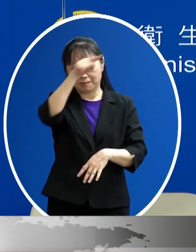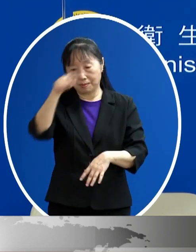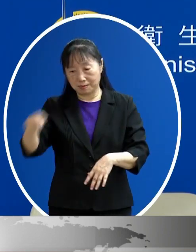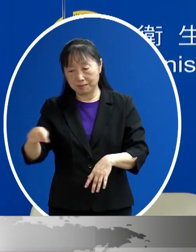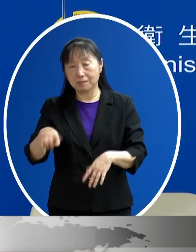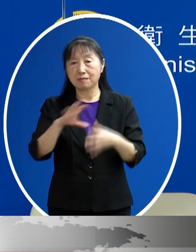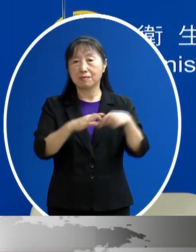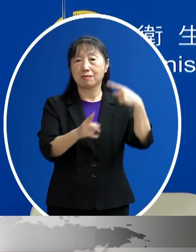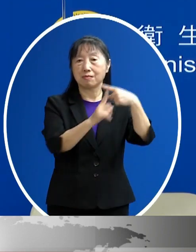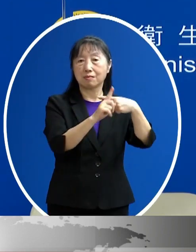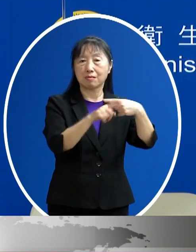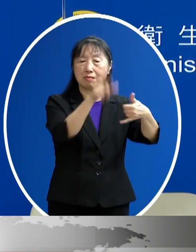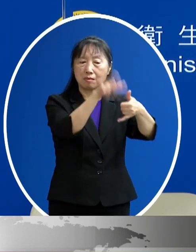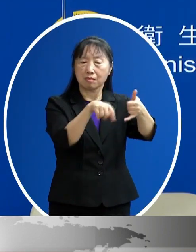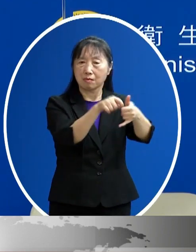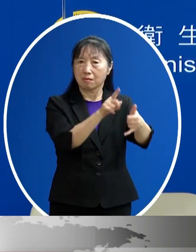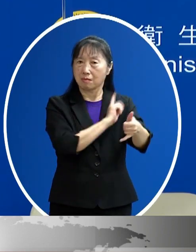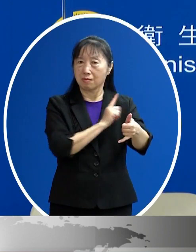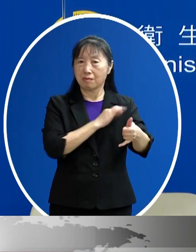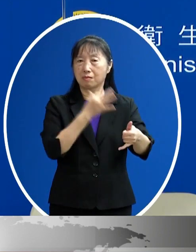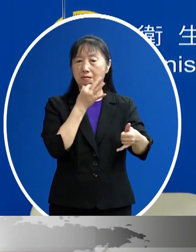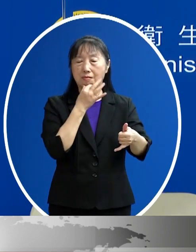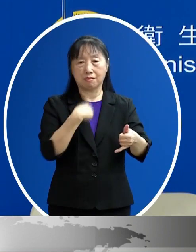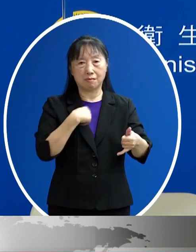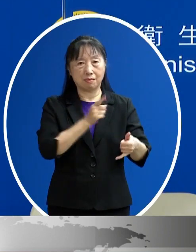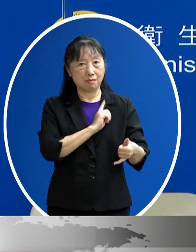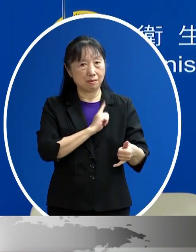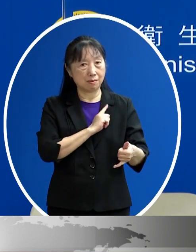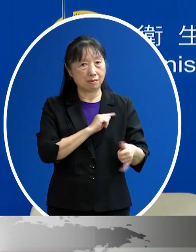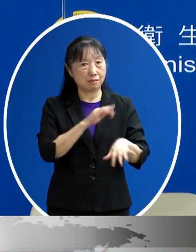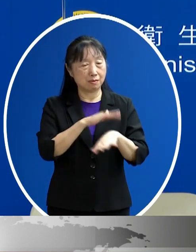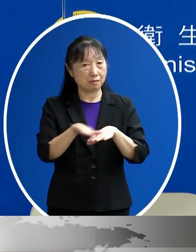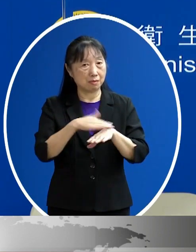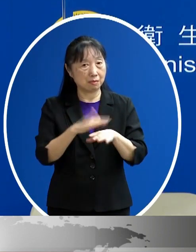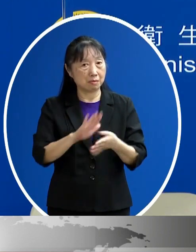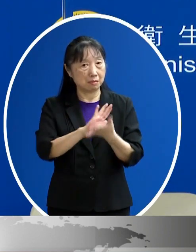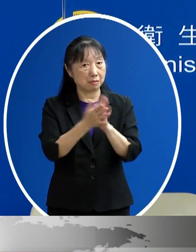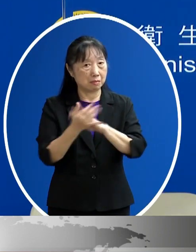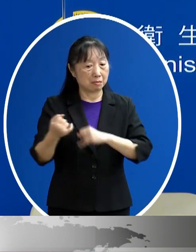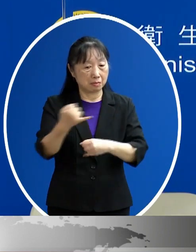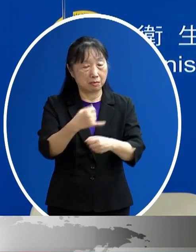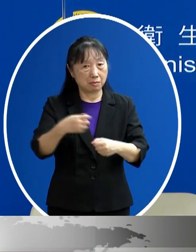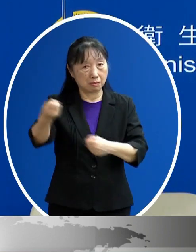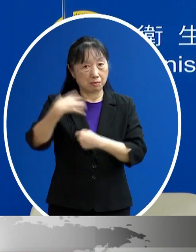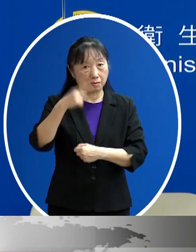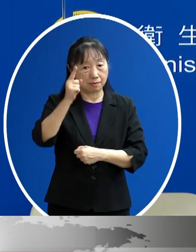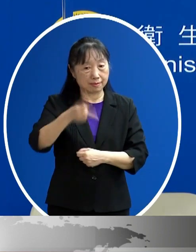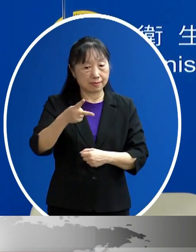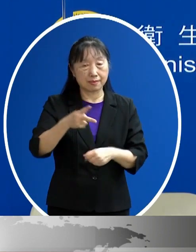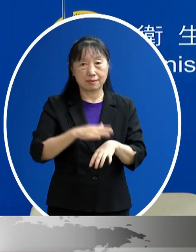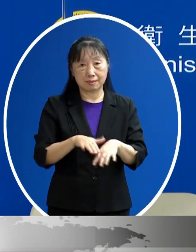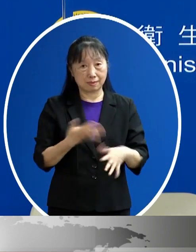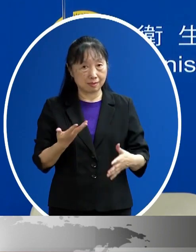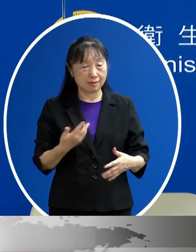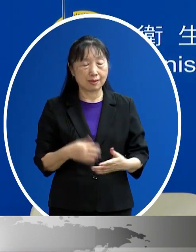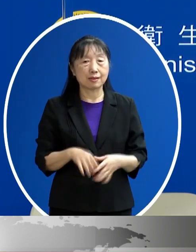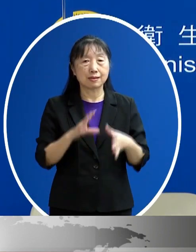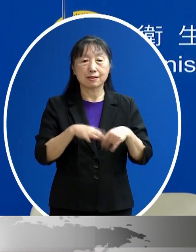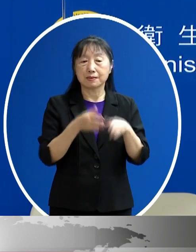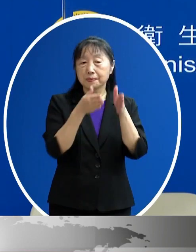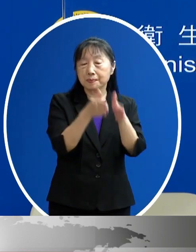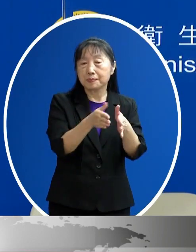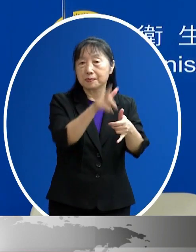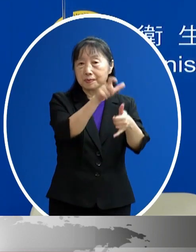to 3 months afterward, 2 conditions must be met. First, their symptoms need to get worse as evaluated by a